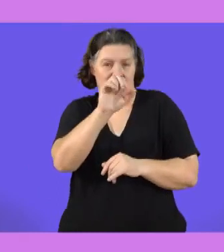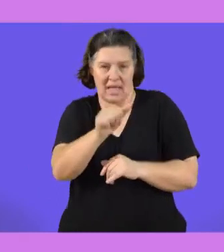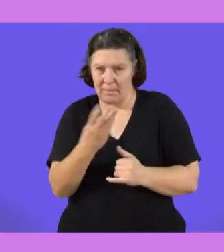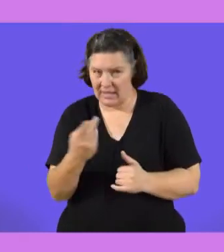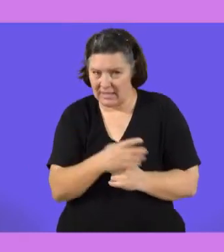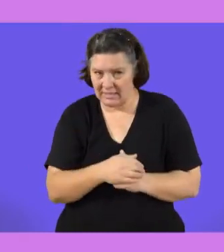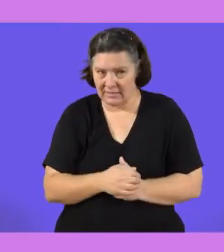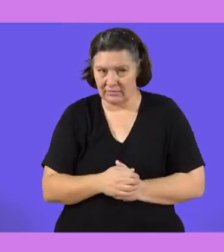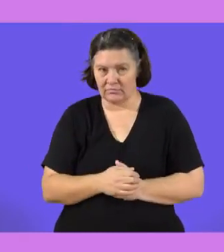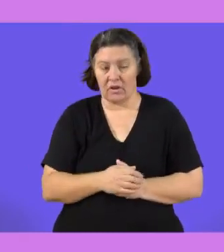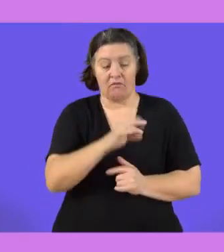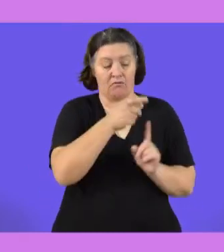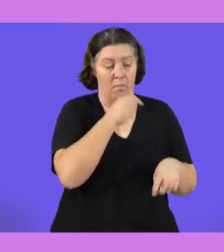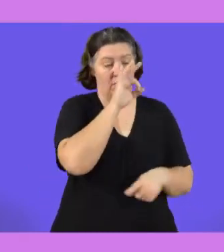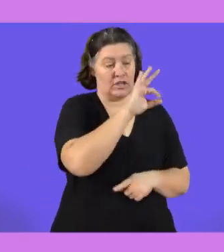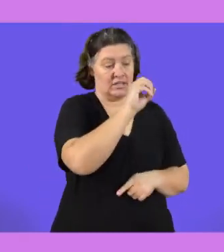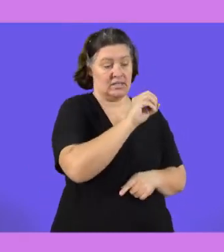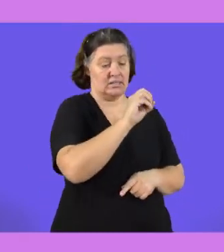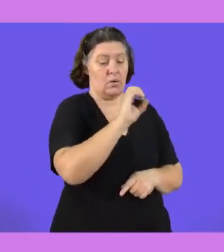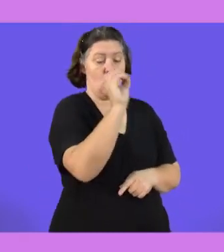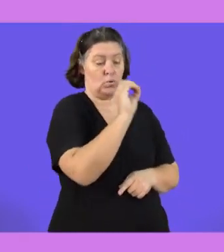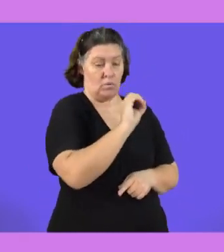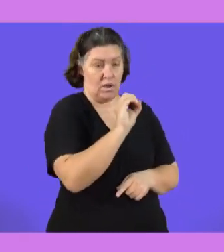from 30th October